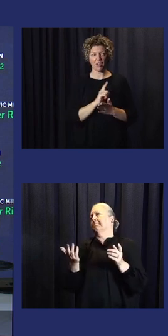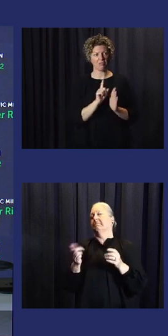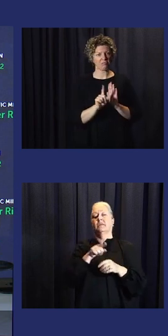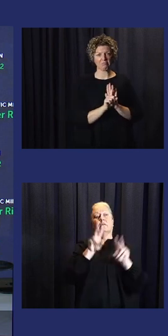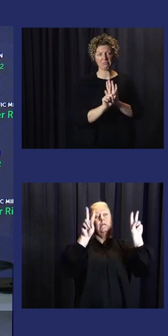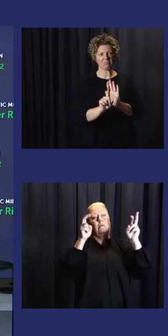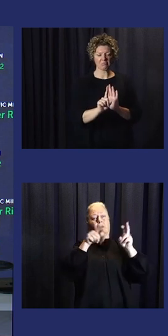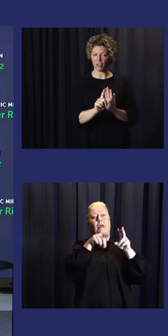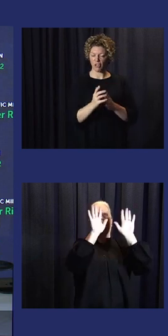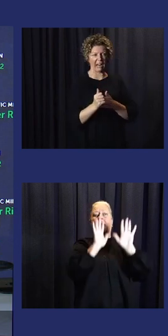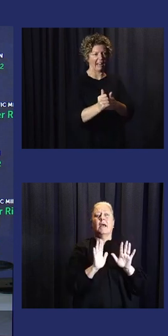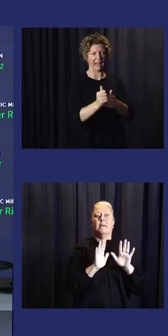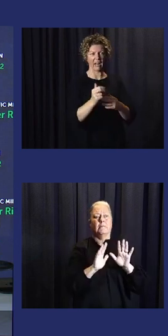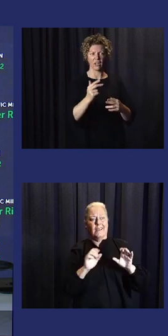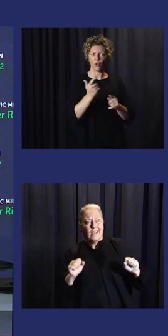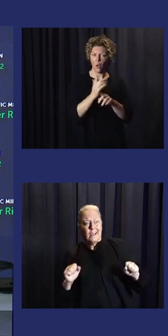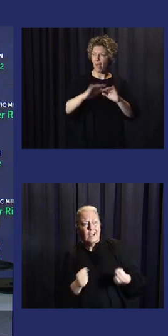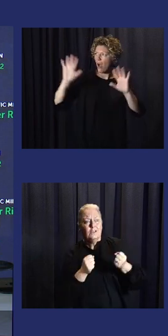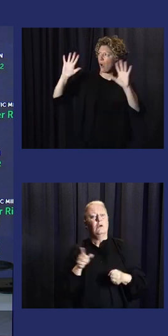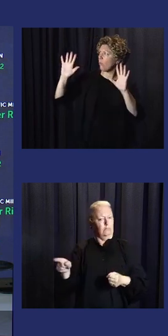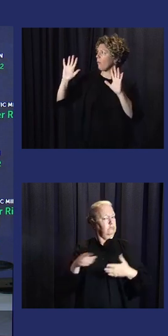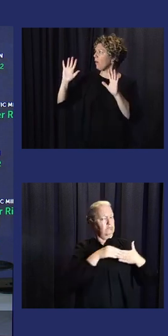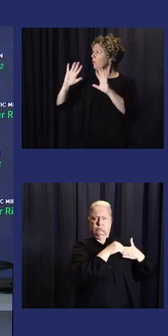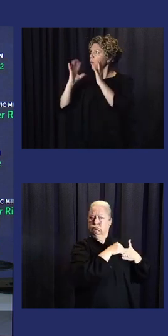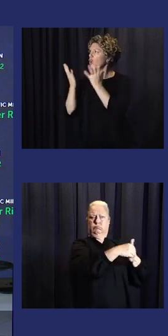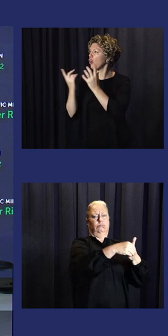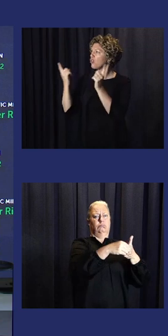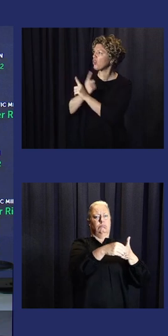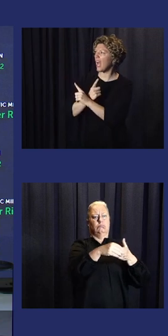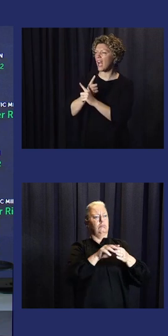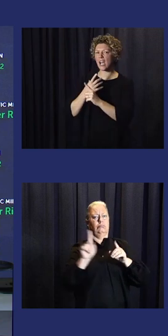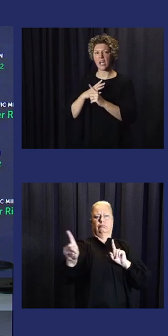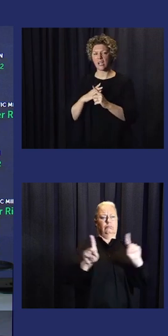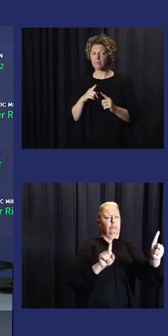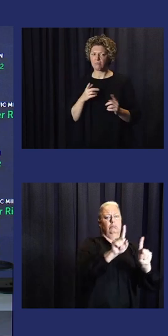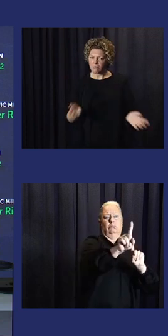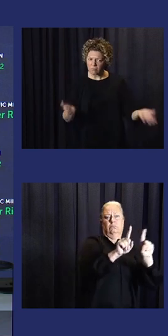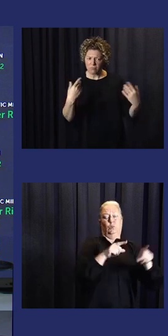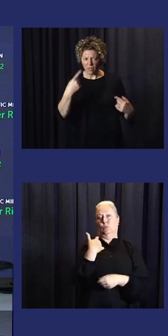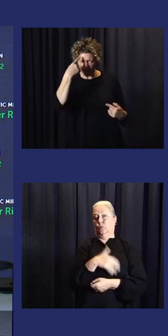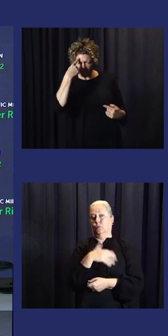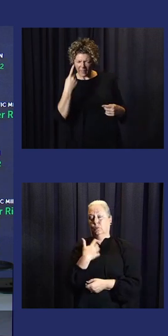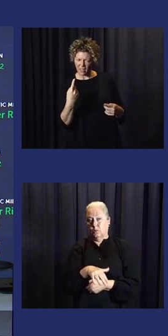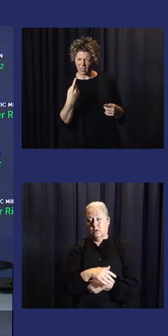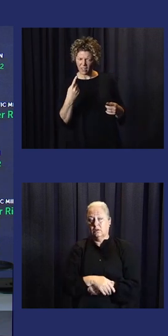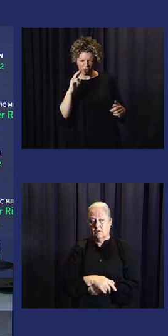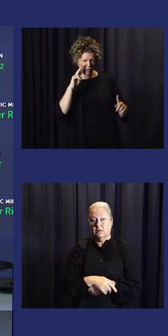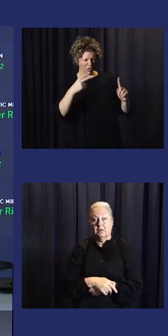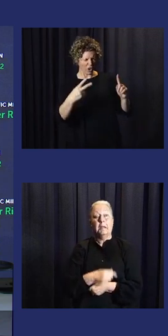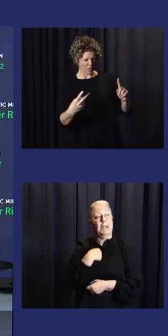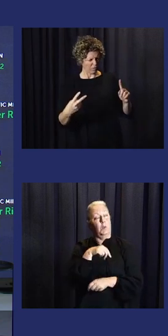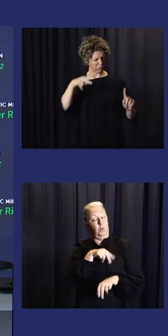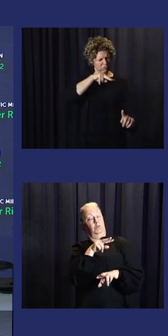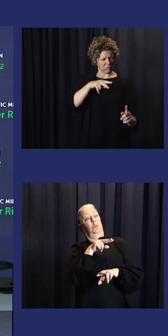climate action, for example, around the world. And they are shifting the perspectives of many